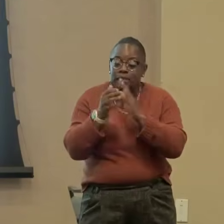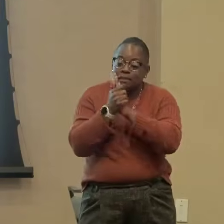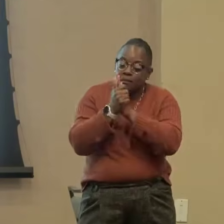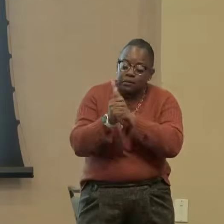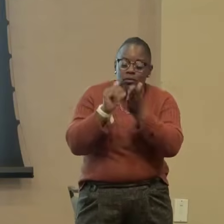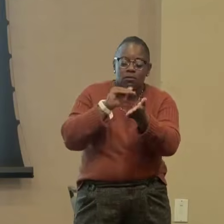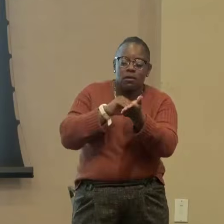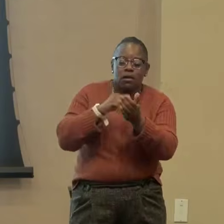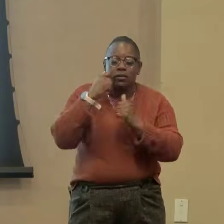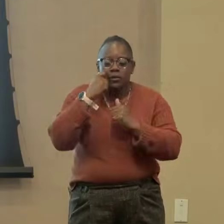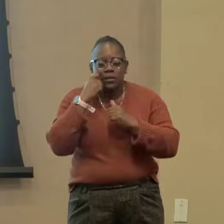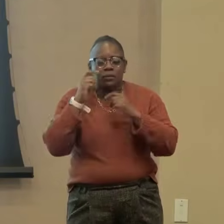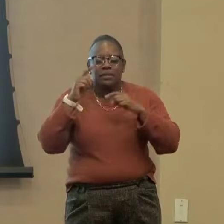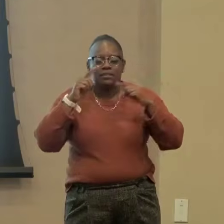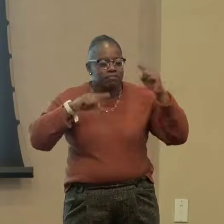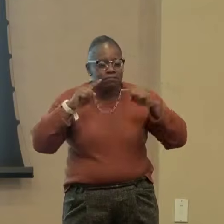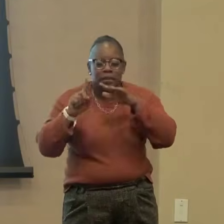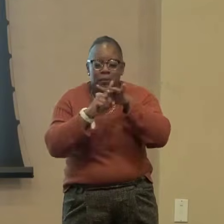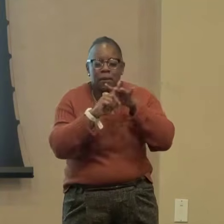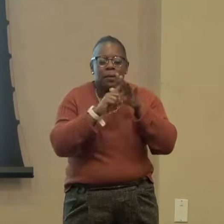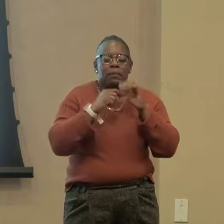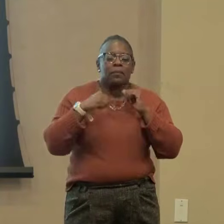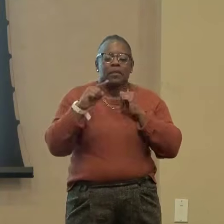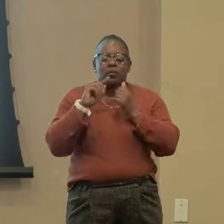you because there's nuances that we